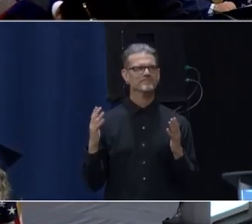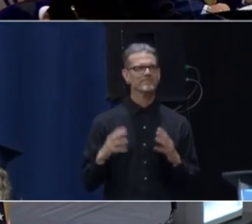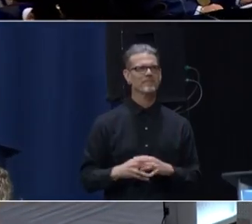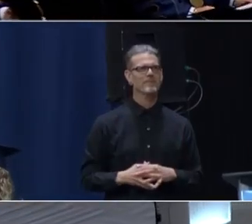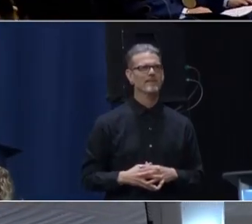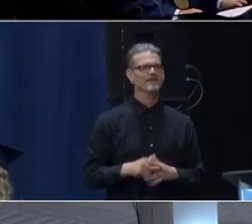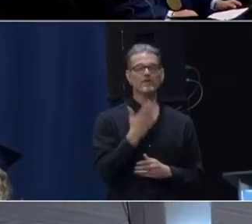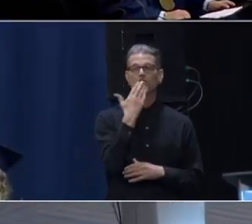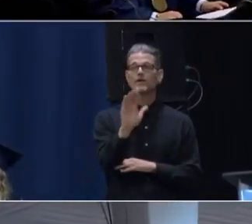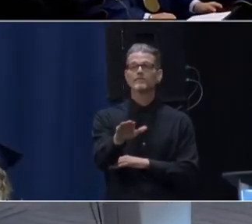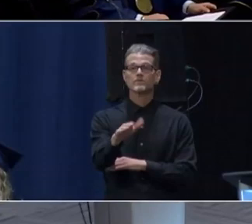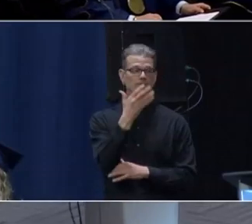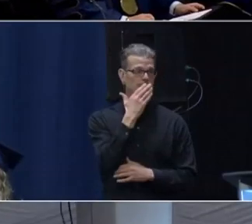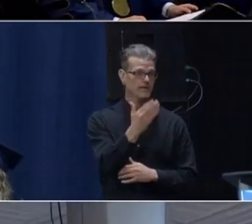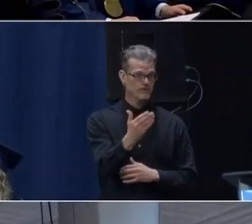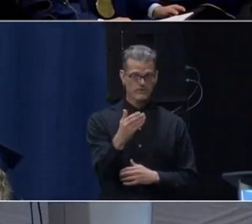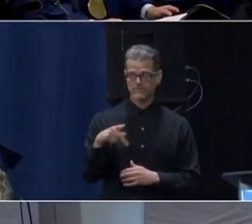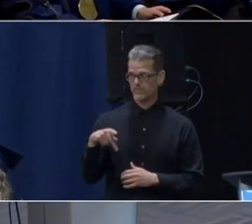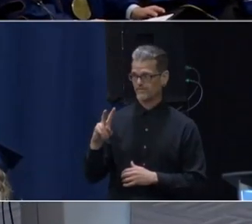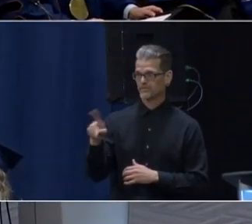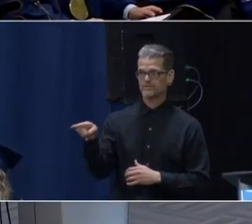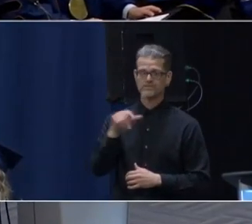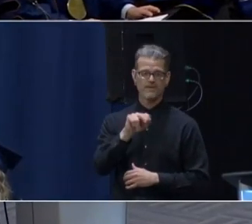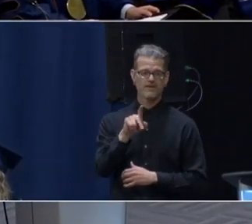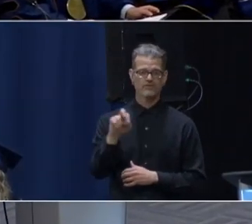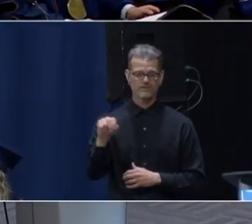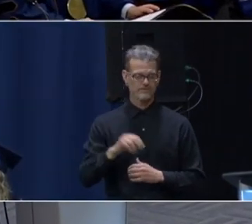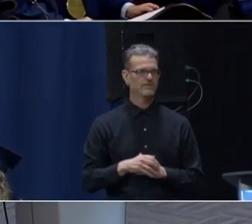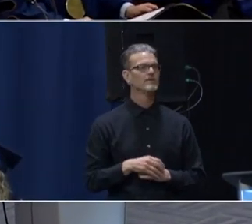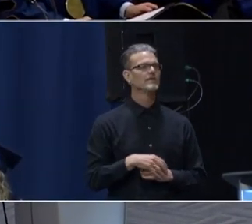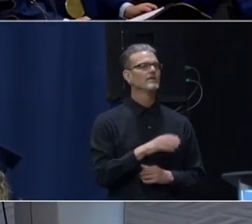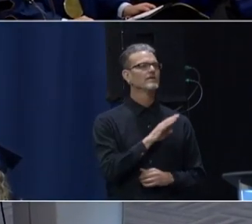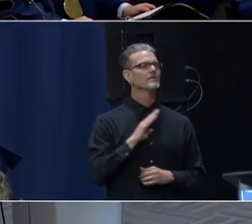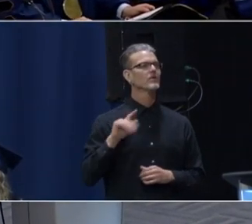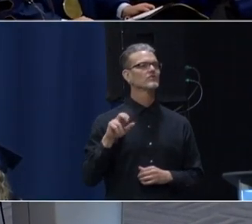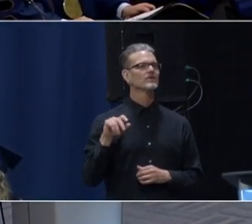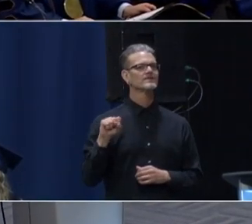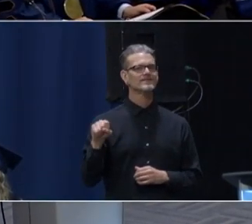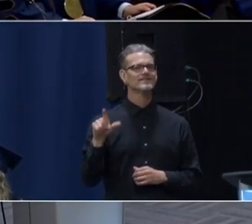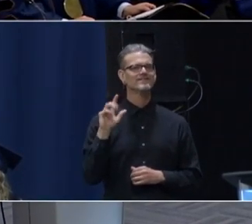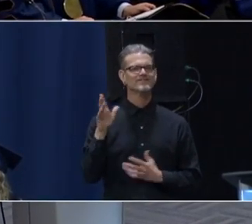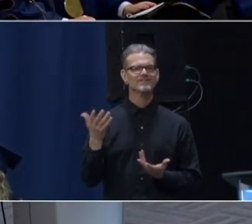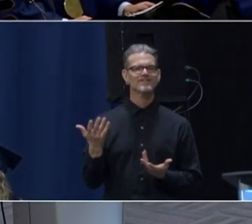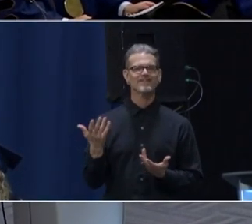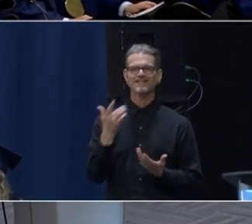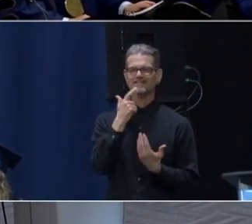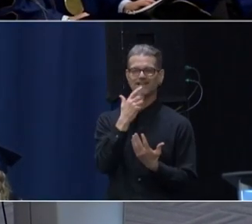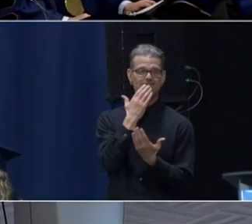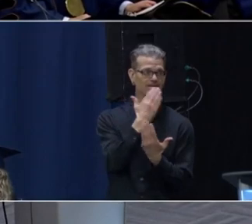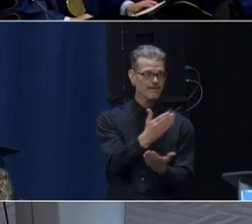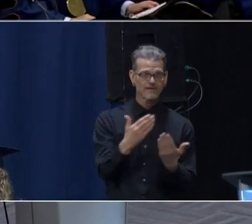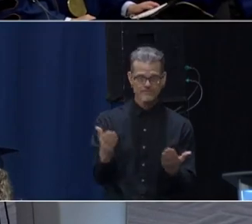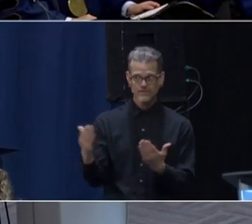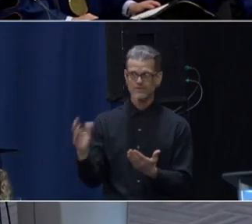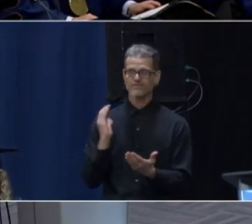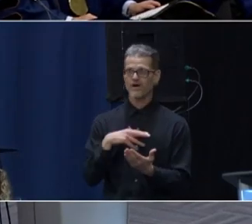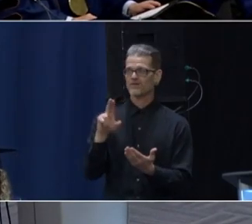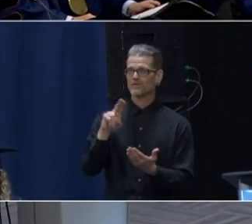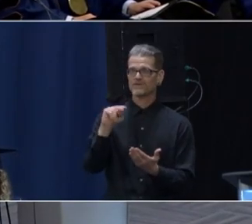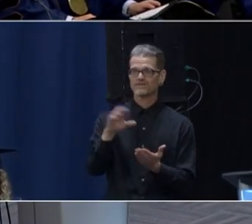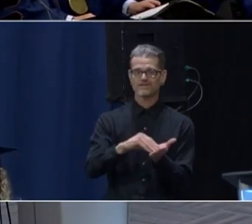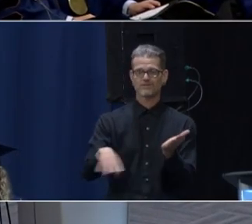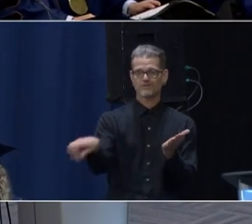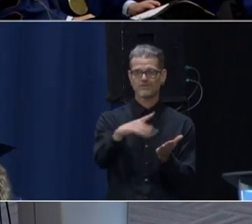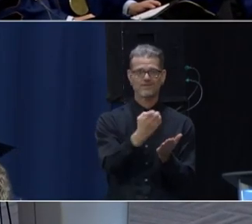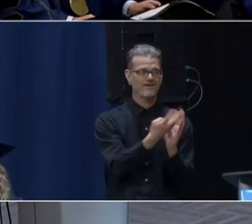Good afternoon. Thank you, Provost Anderson. The Board of Trustees extends its congratulations to our UNC graduates